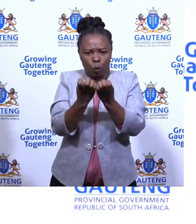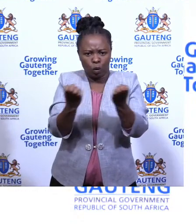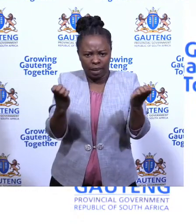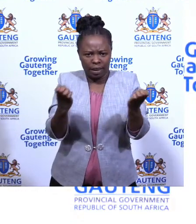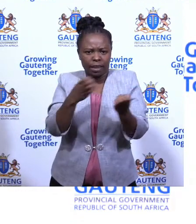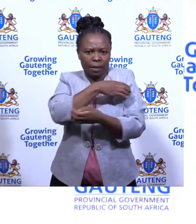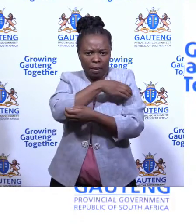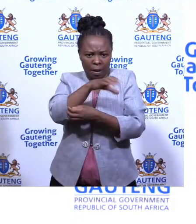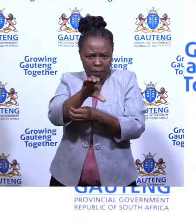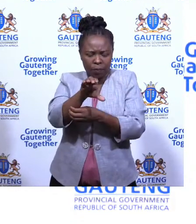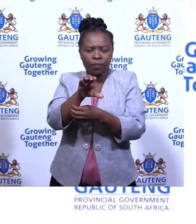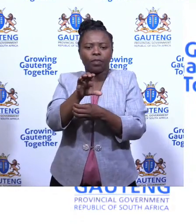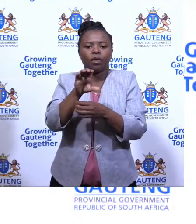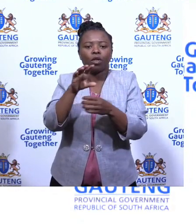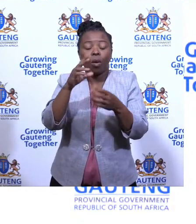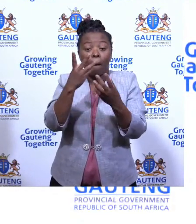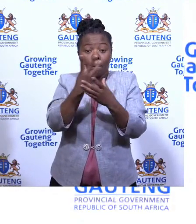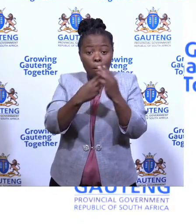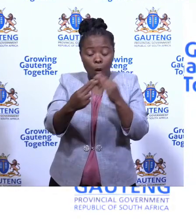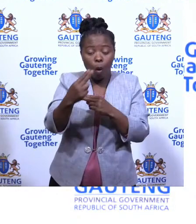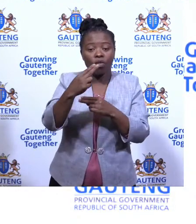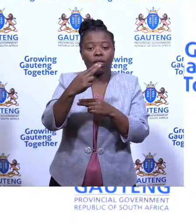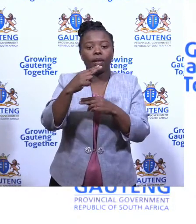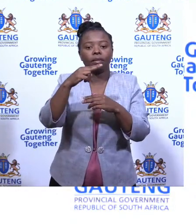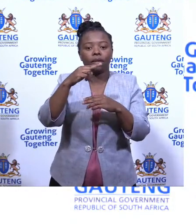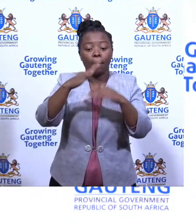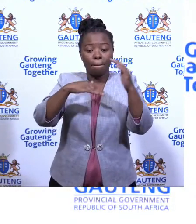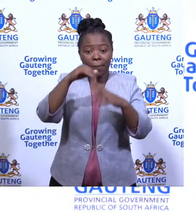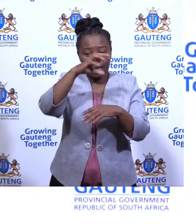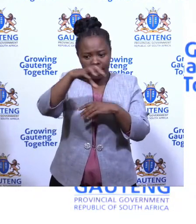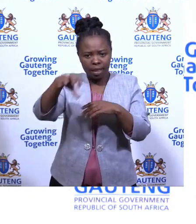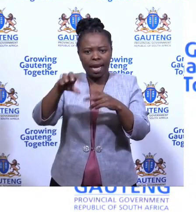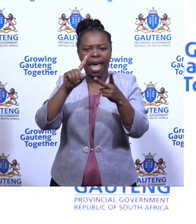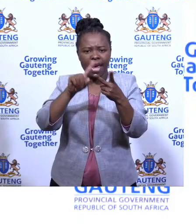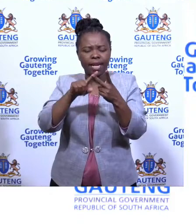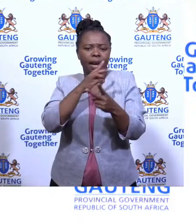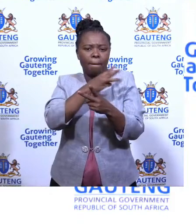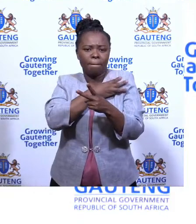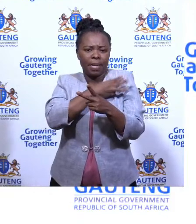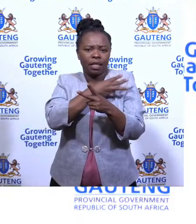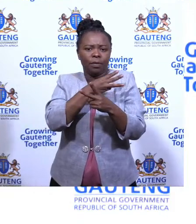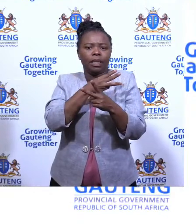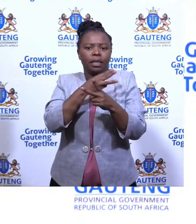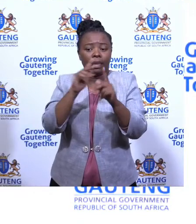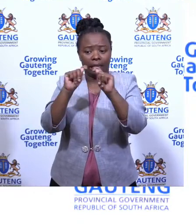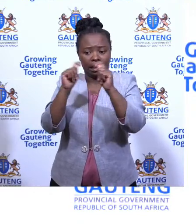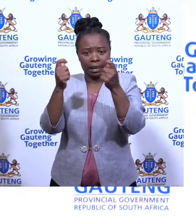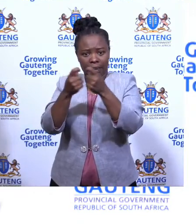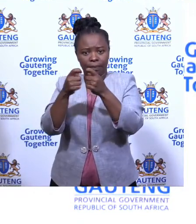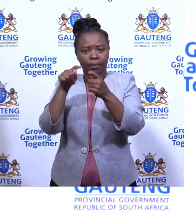the infrastructure side, but also on the management, leadership, epidemiological side.